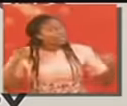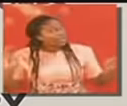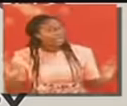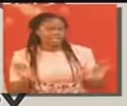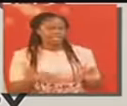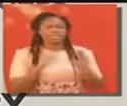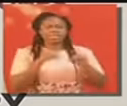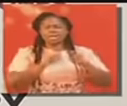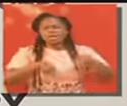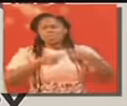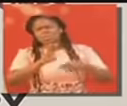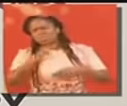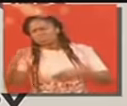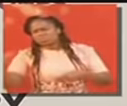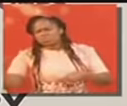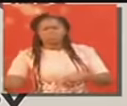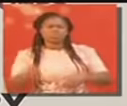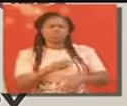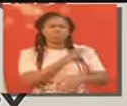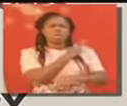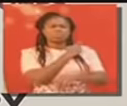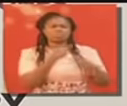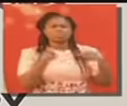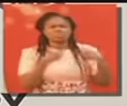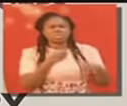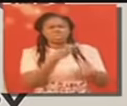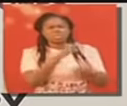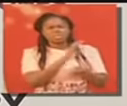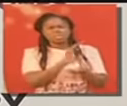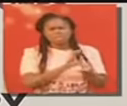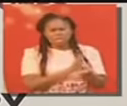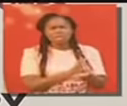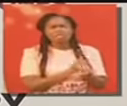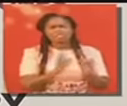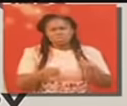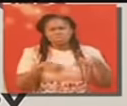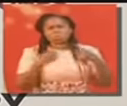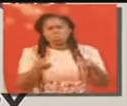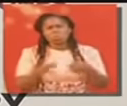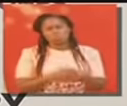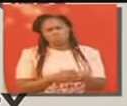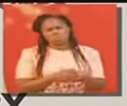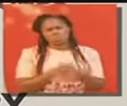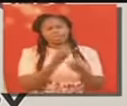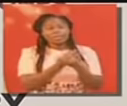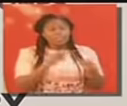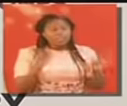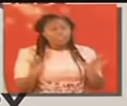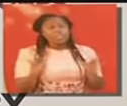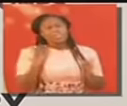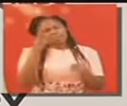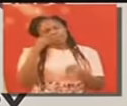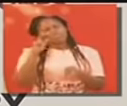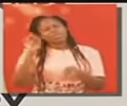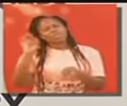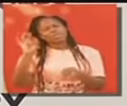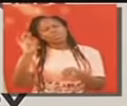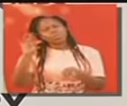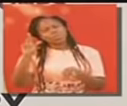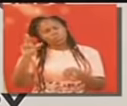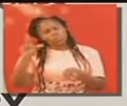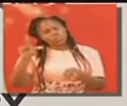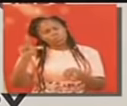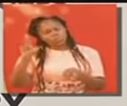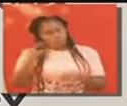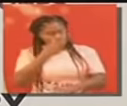health centers. That is on our website. We have also published it. So make use of this free flu vaccine so we could avoid what is